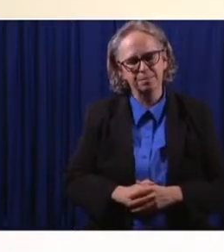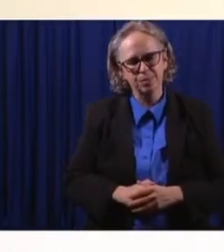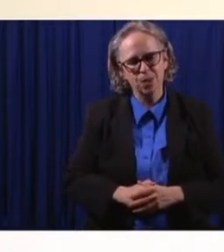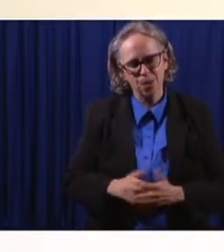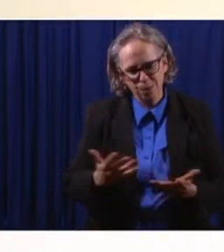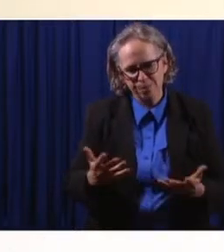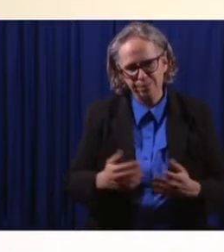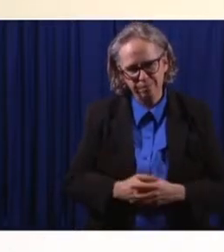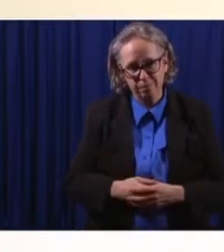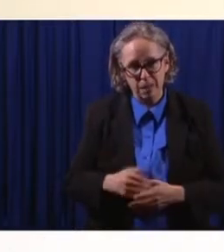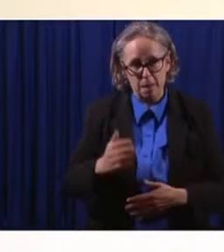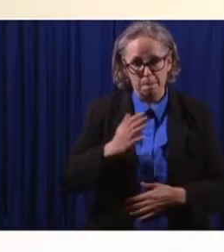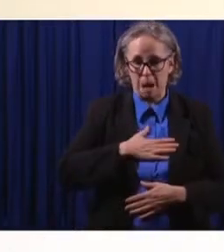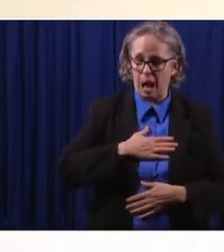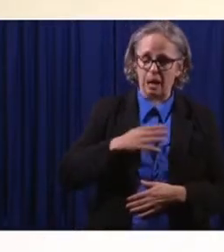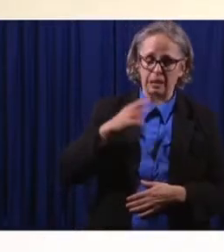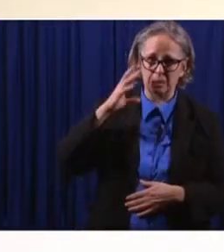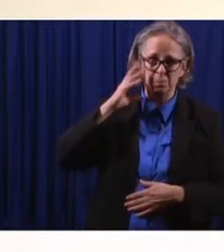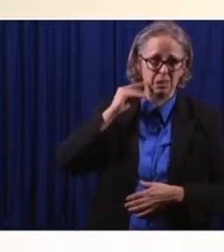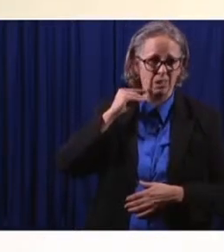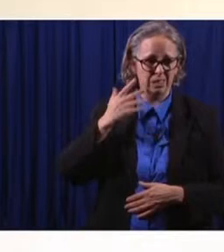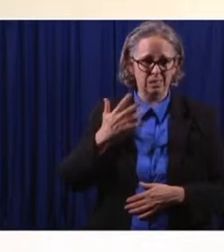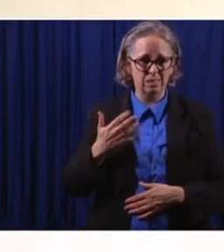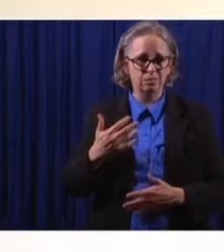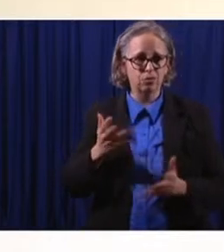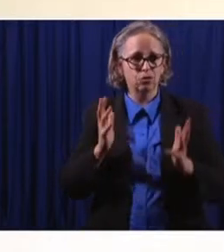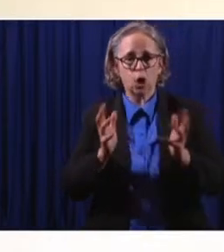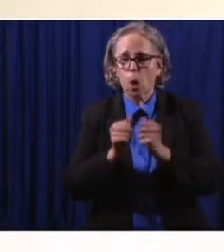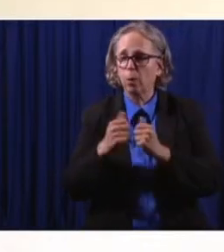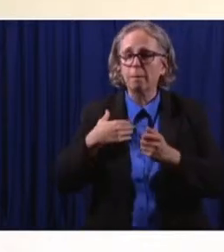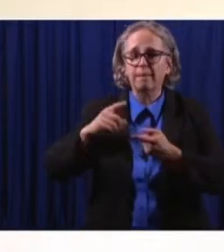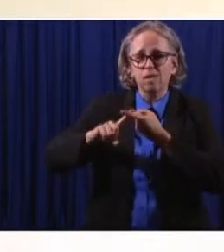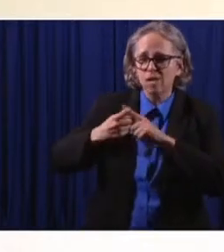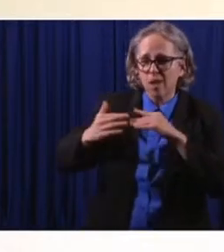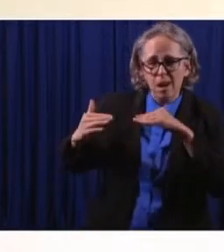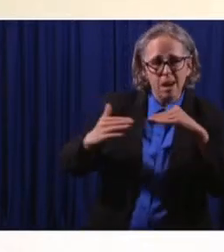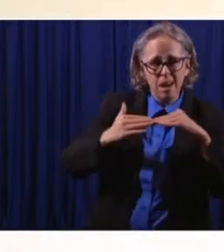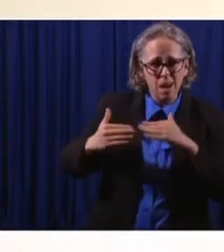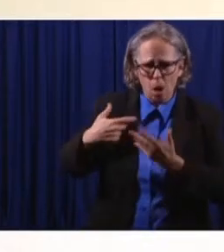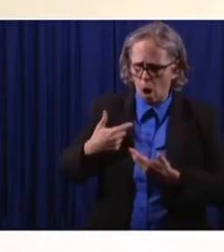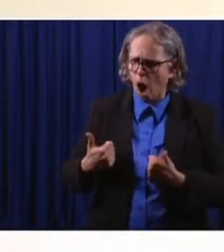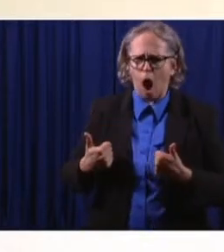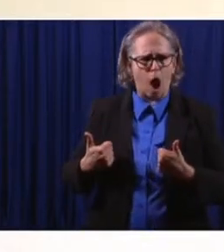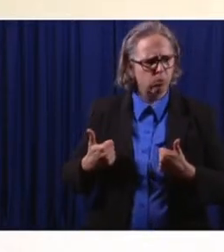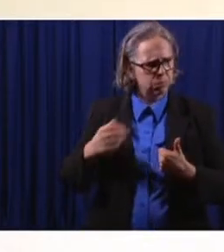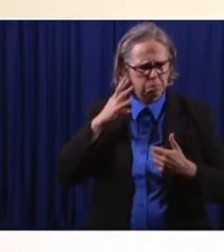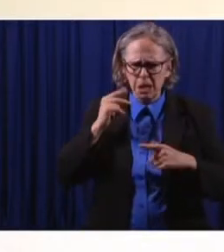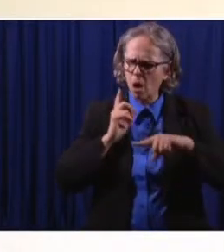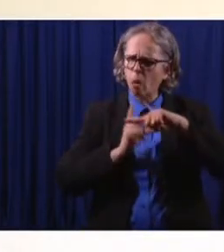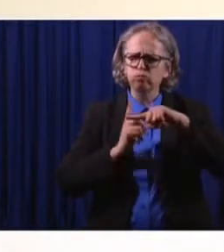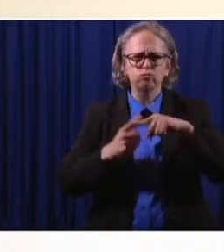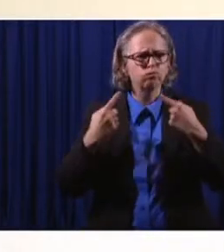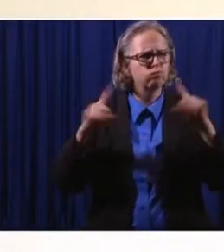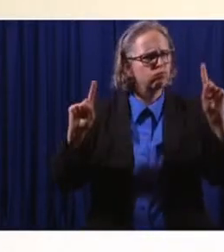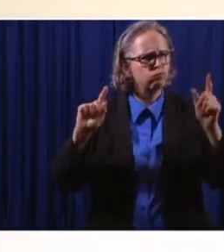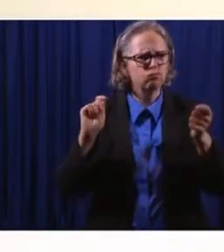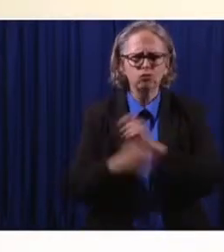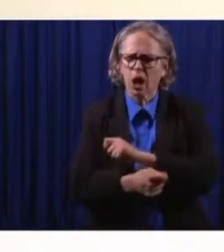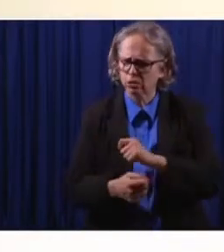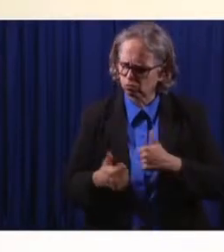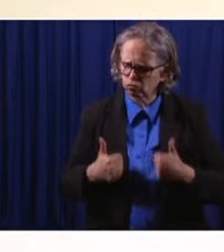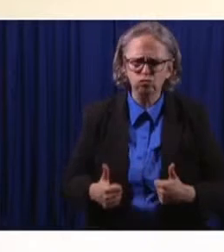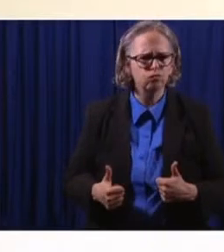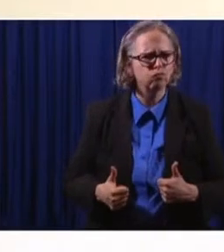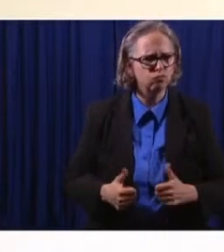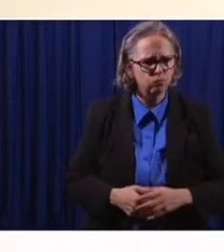my experience and discussions with my peers, it's been going very, very well, and it's been an effective change to continue. We have